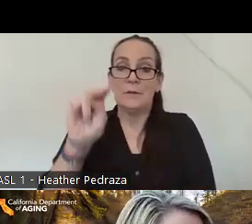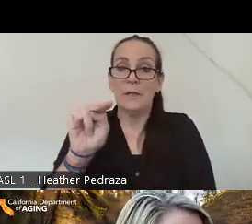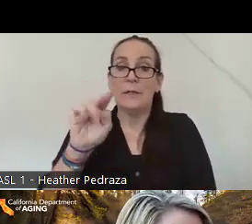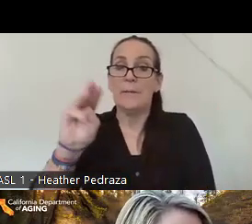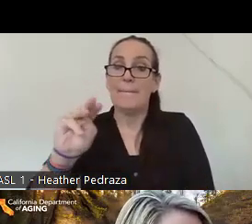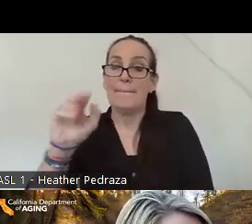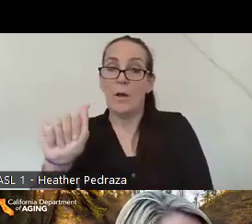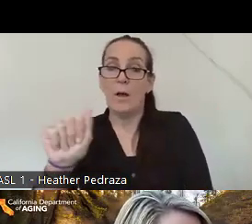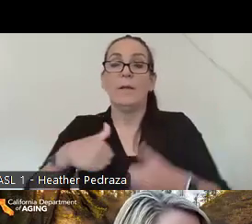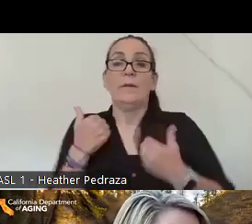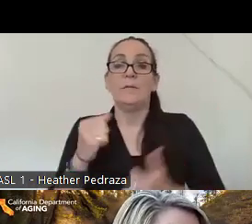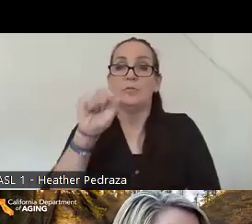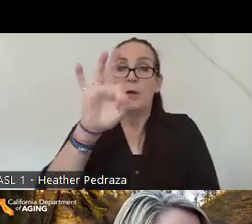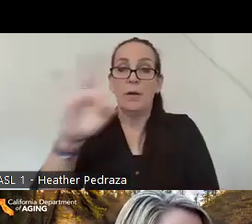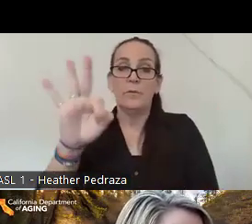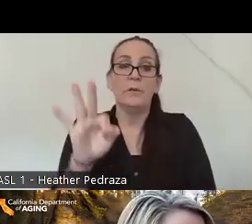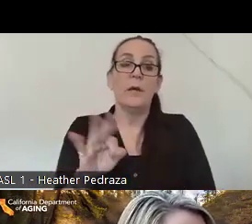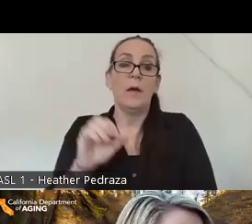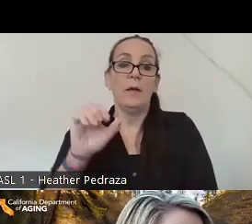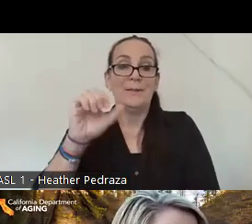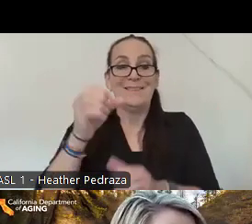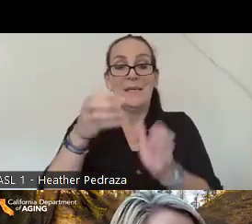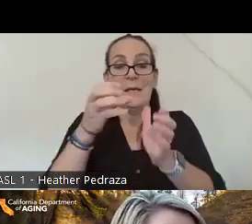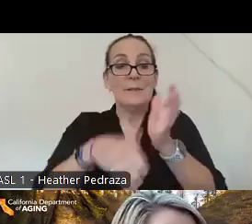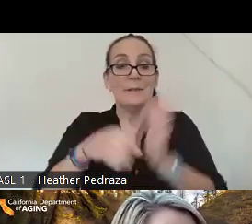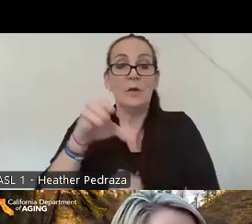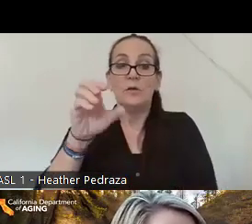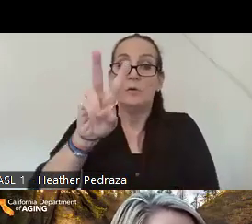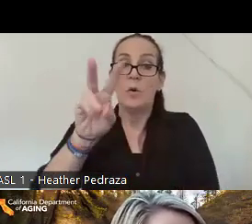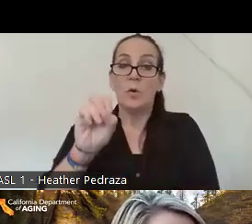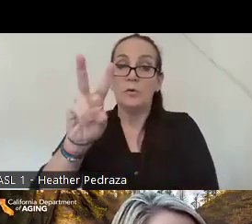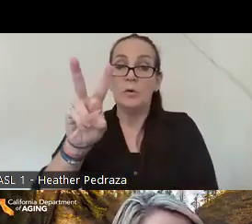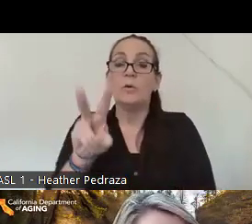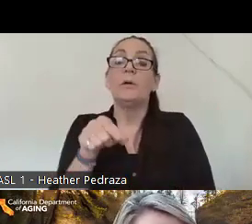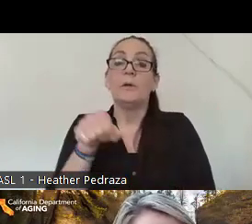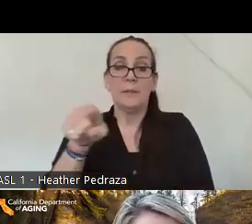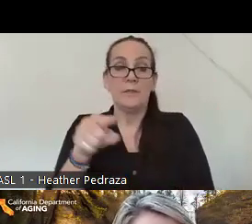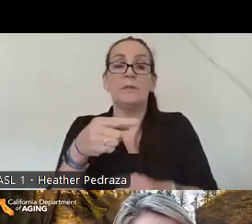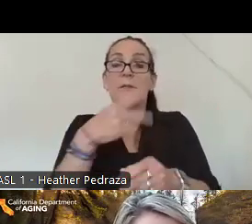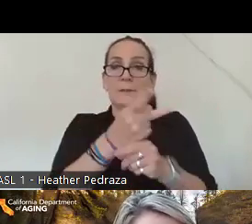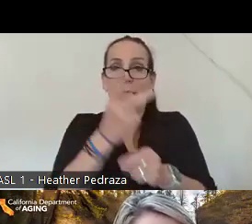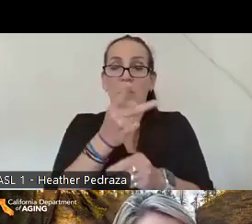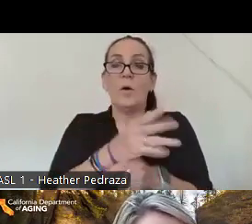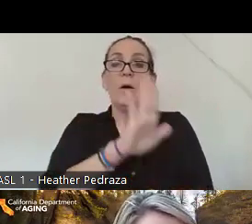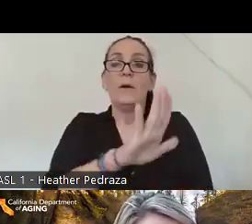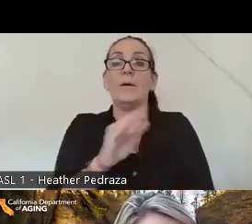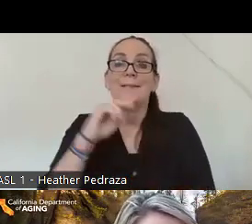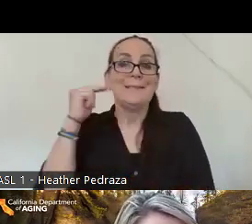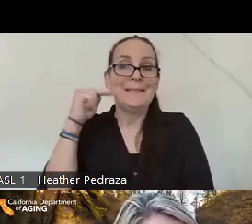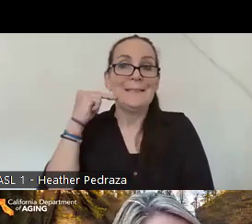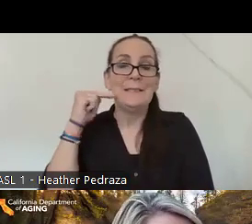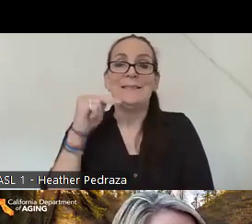housing residence, and she is a caregiver to her disabled niece, has been doing this for the past